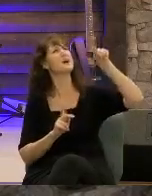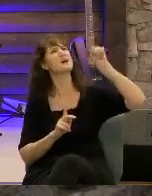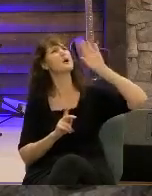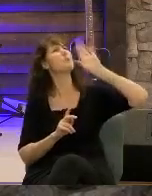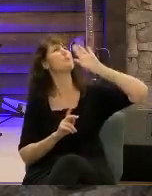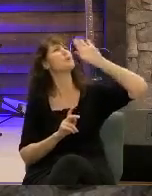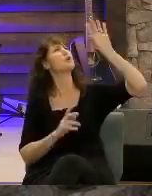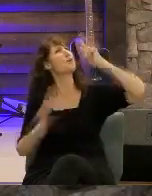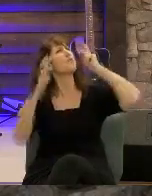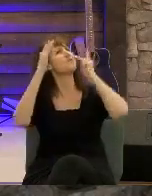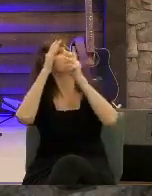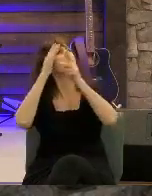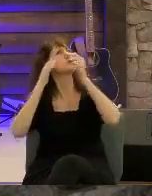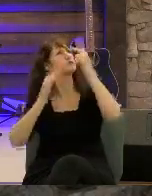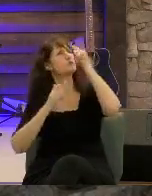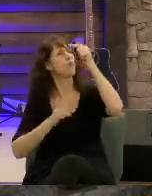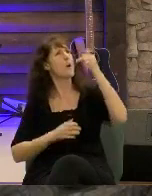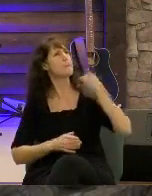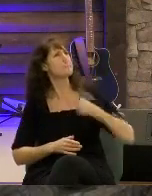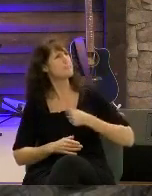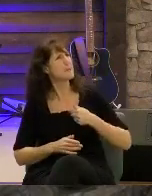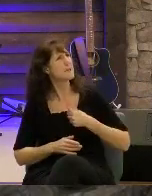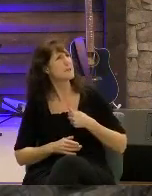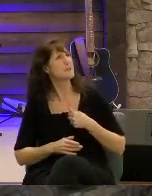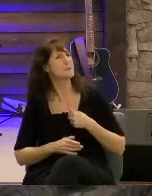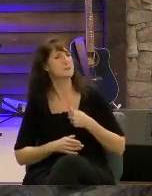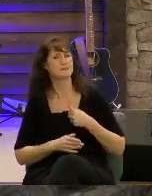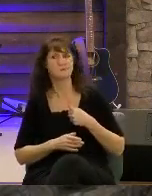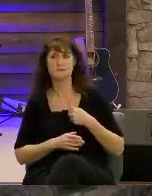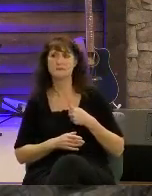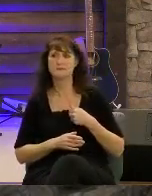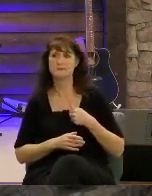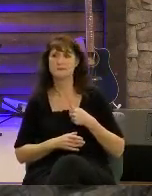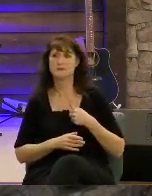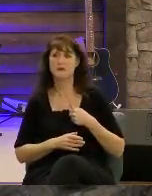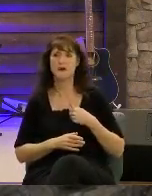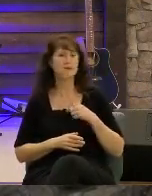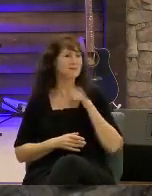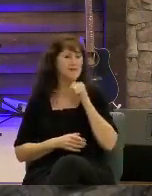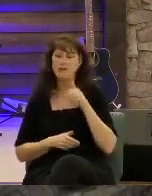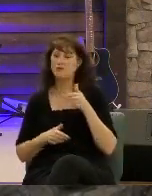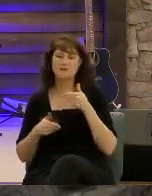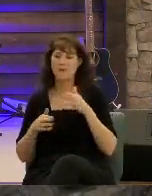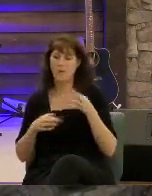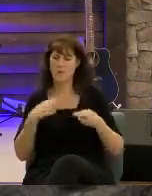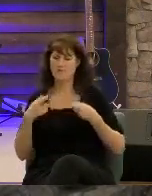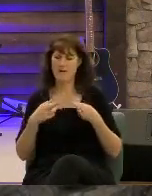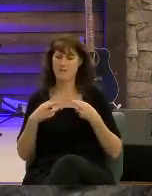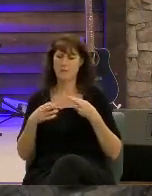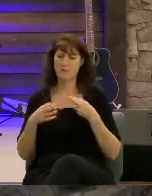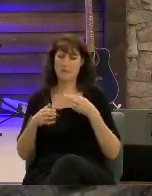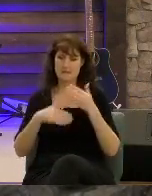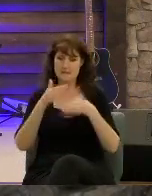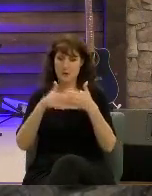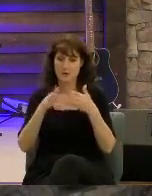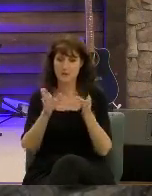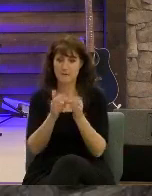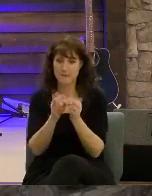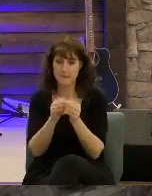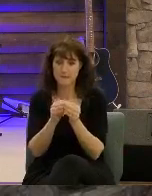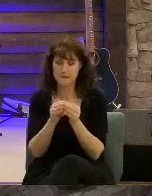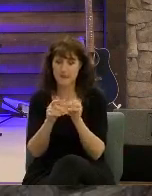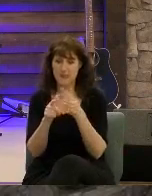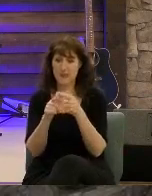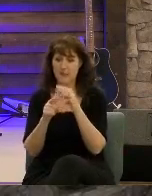on the other side? Right? Because let's don't have this be a series of meetings and on May 1st we look the same. That's right.